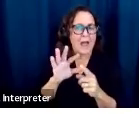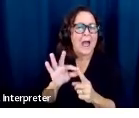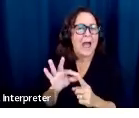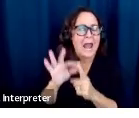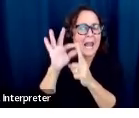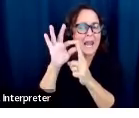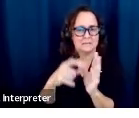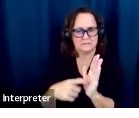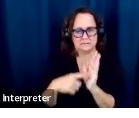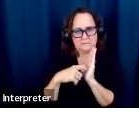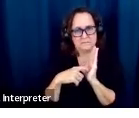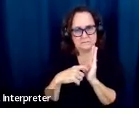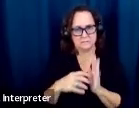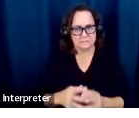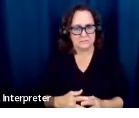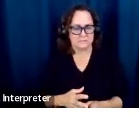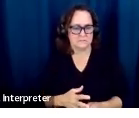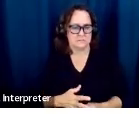services.